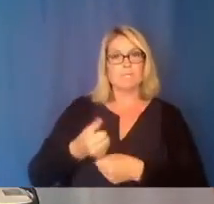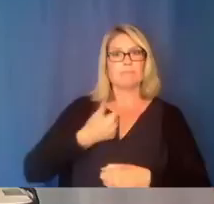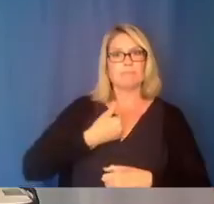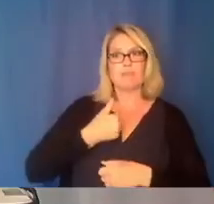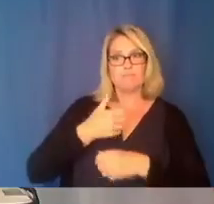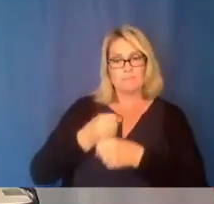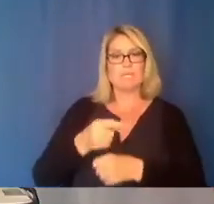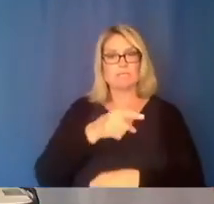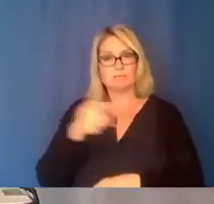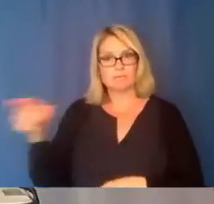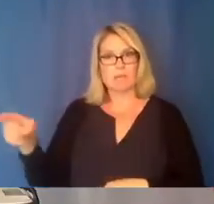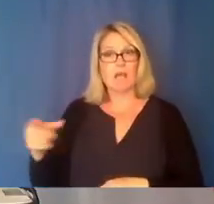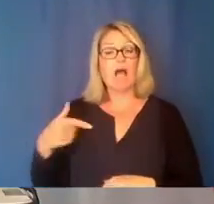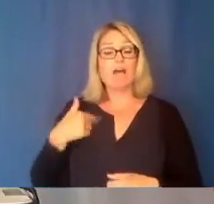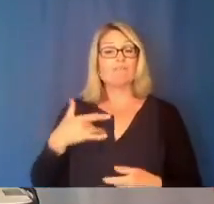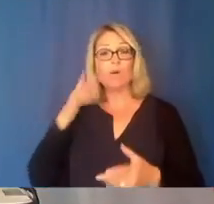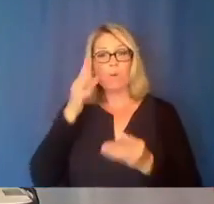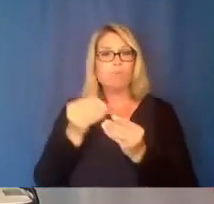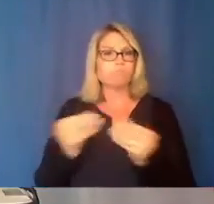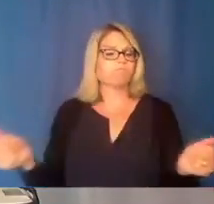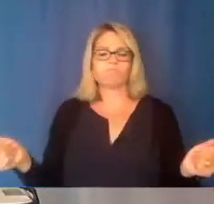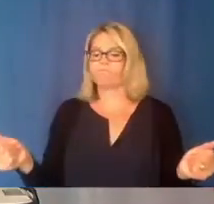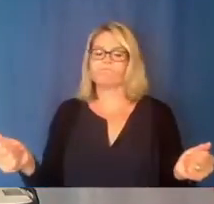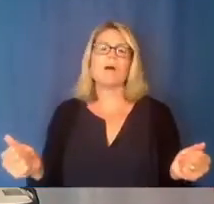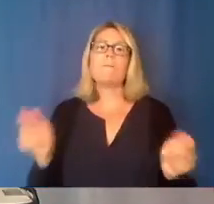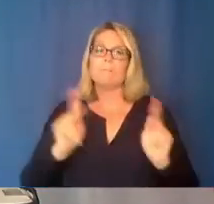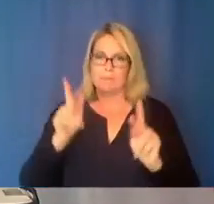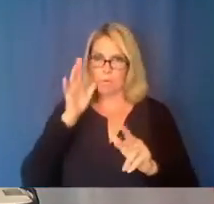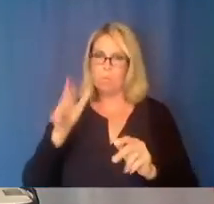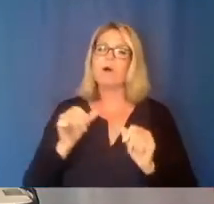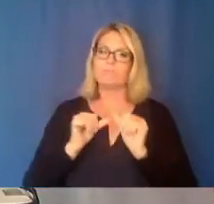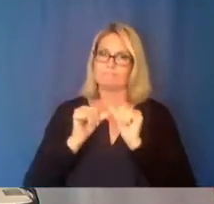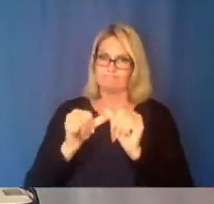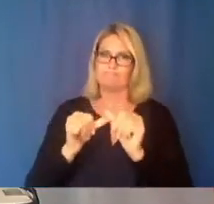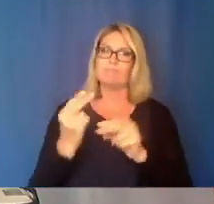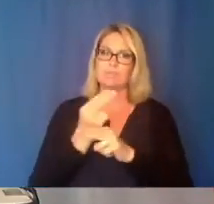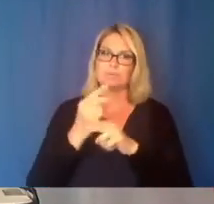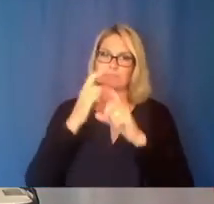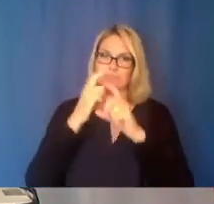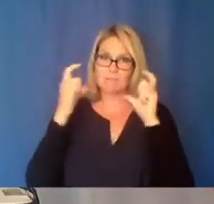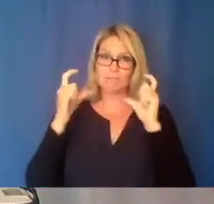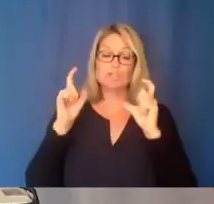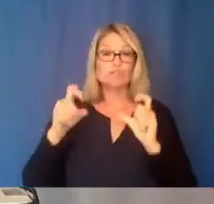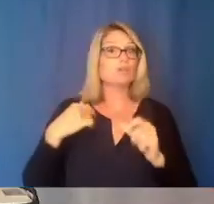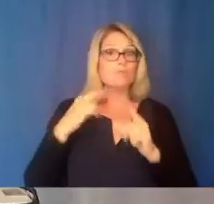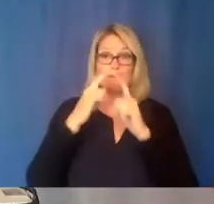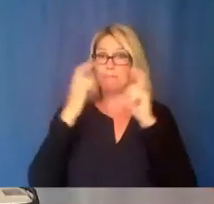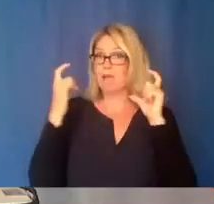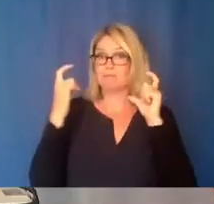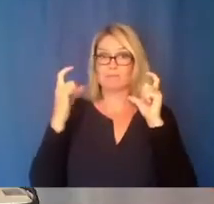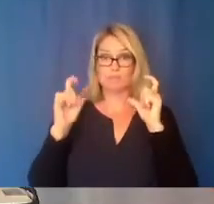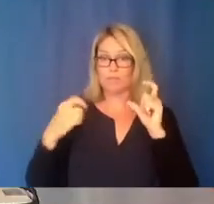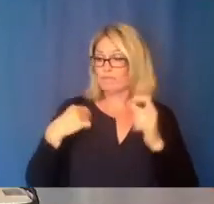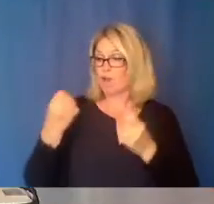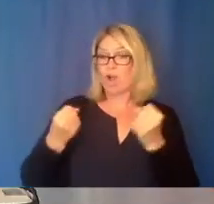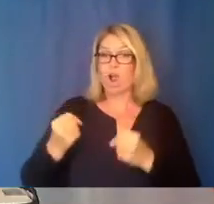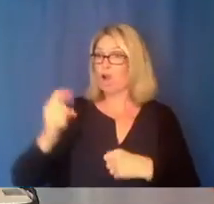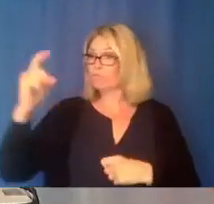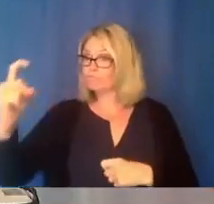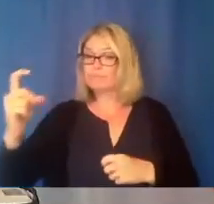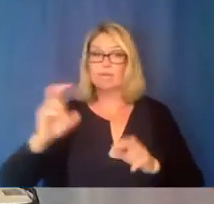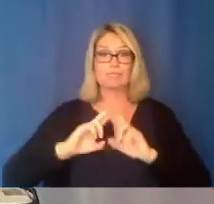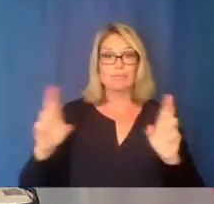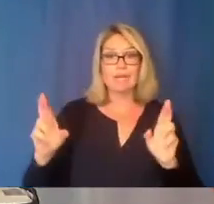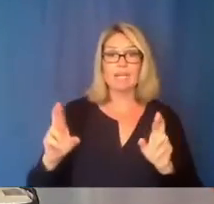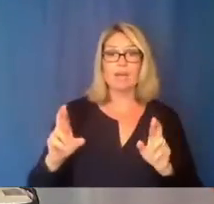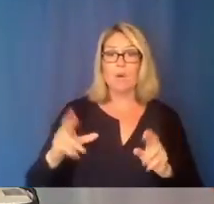will disappear quickly, and nor should they. I think you should still have a mask in your car or on in